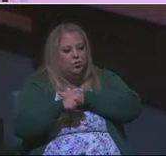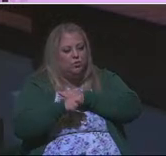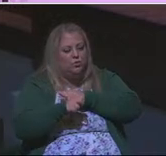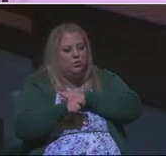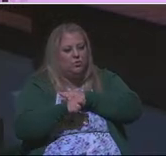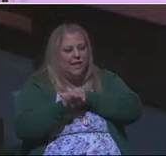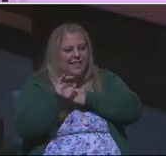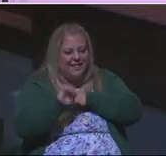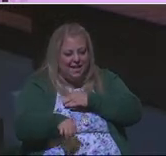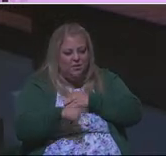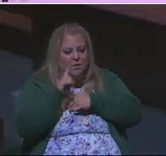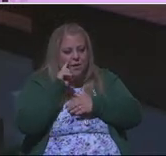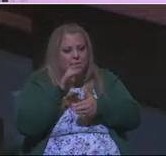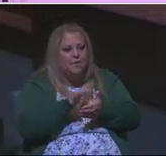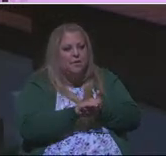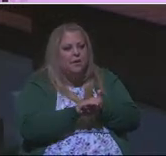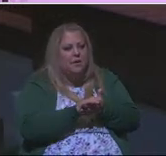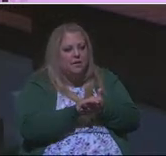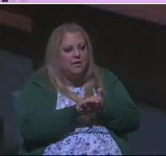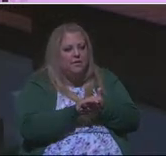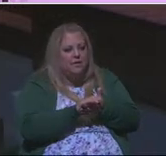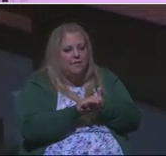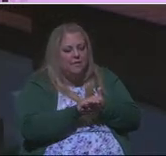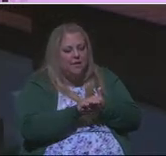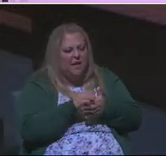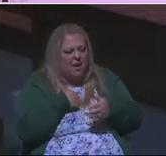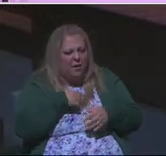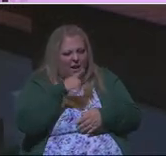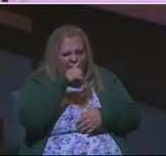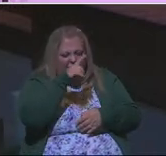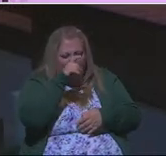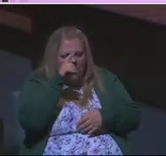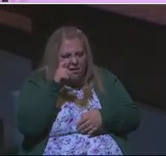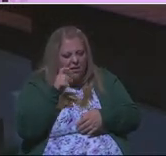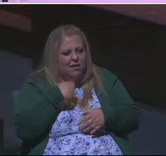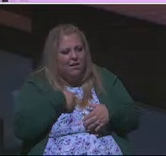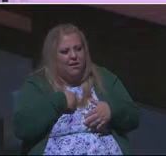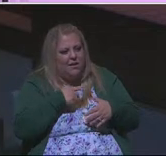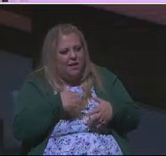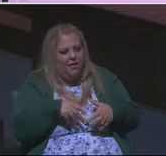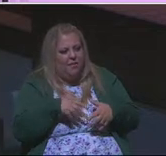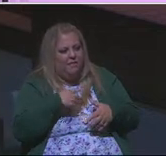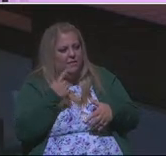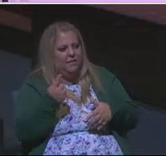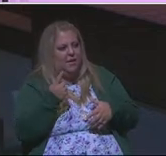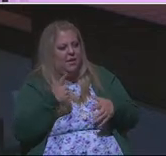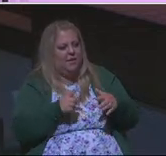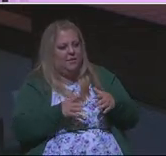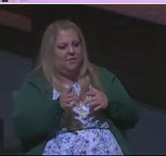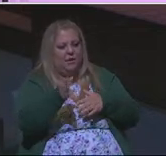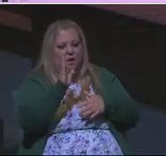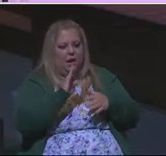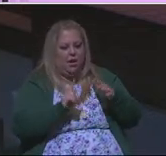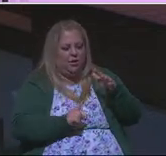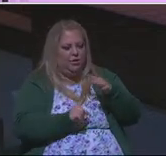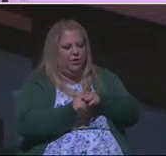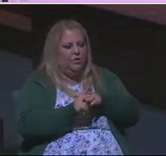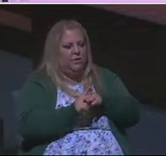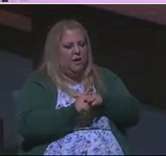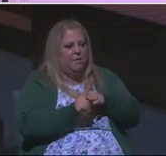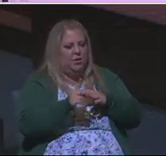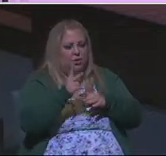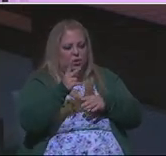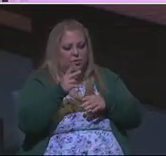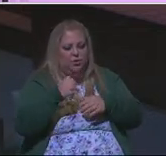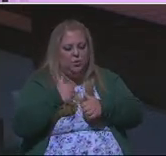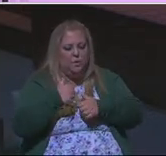That's what they believed. They were perplexed, and behold, God shows up. Two men stood by them in